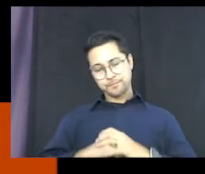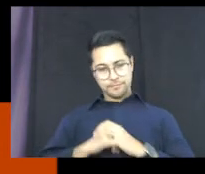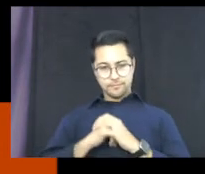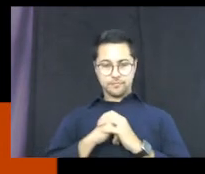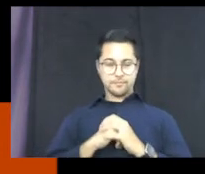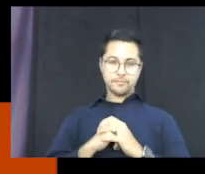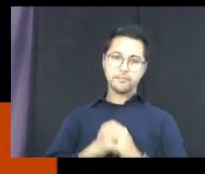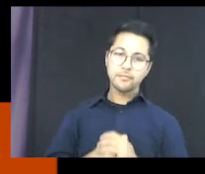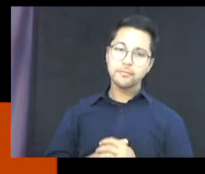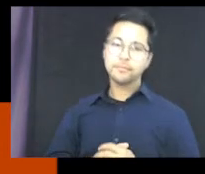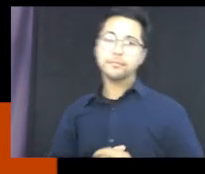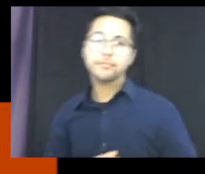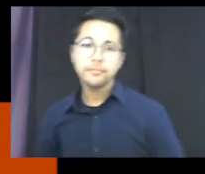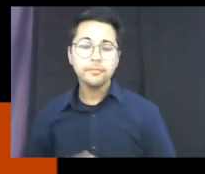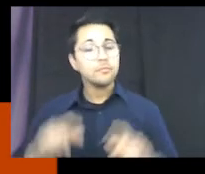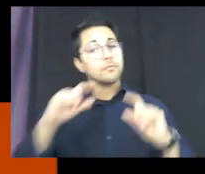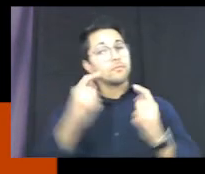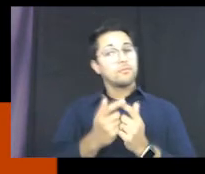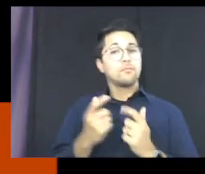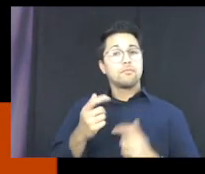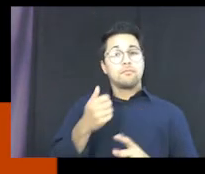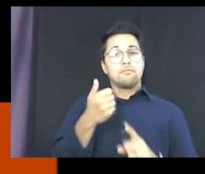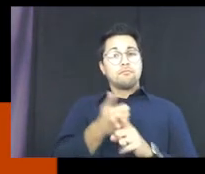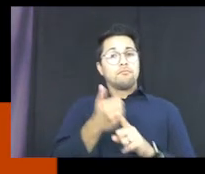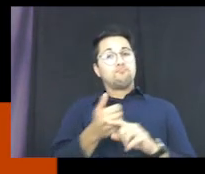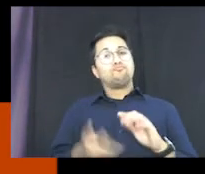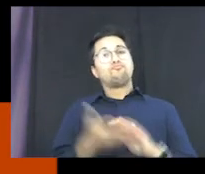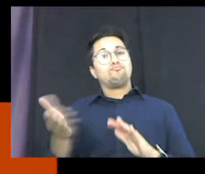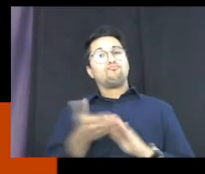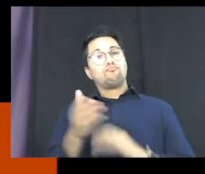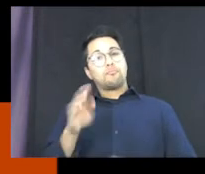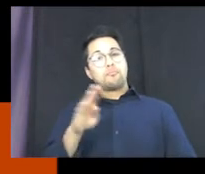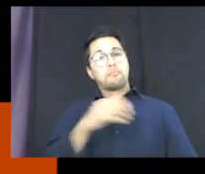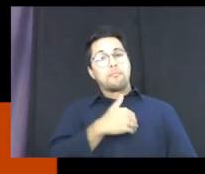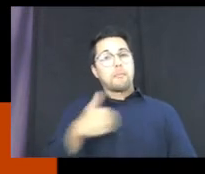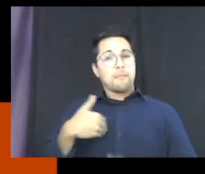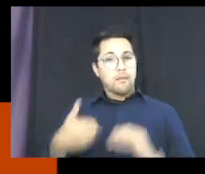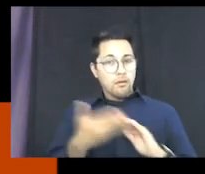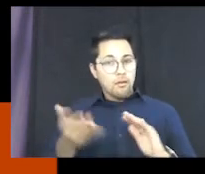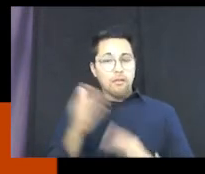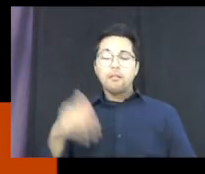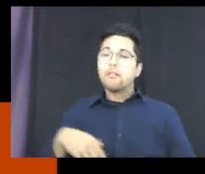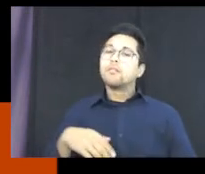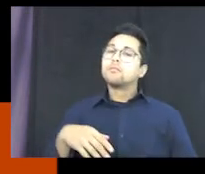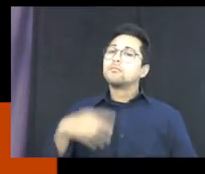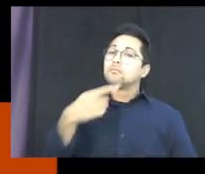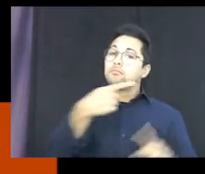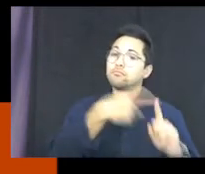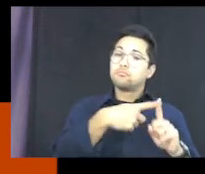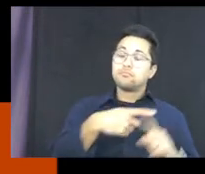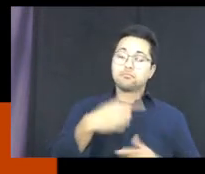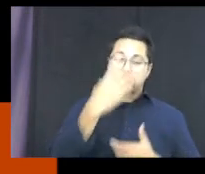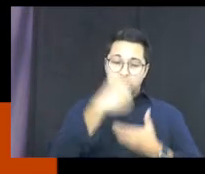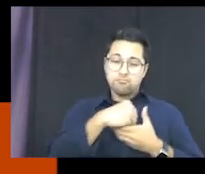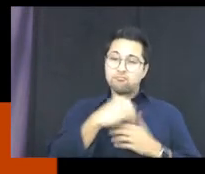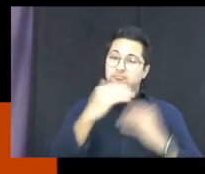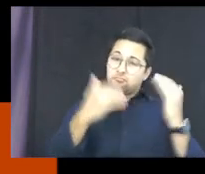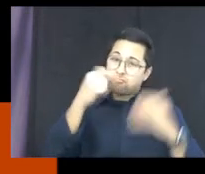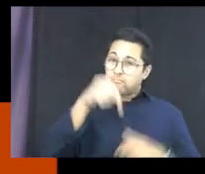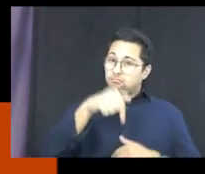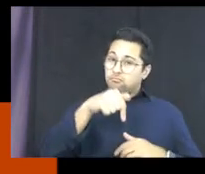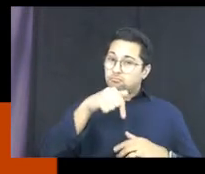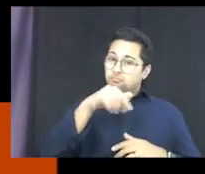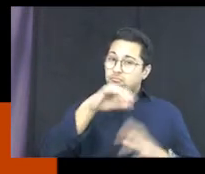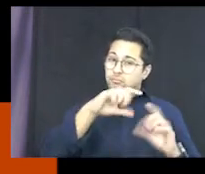Groups that are self-run by their members. Pro, Autistic adults within these groups